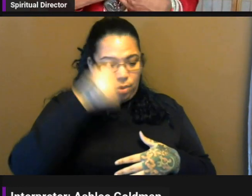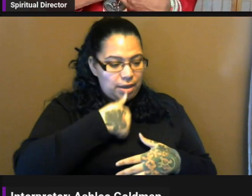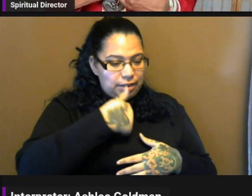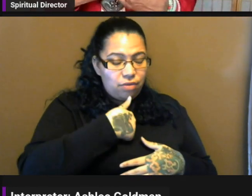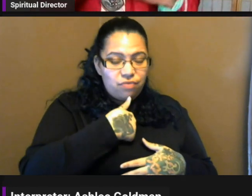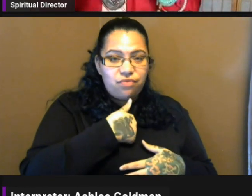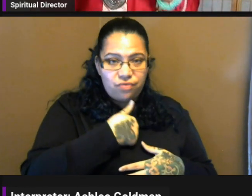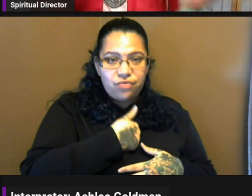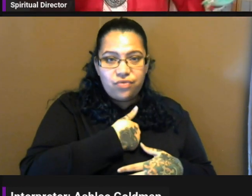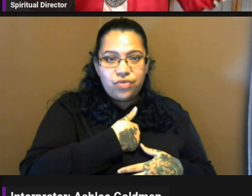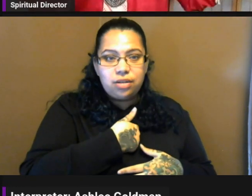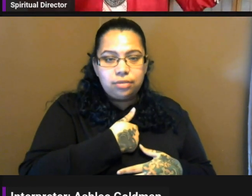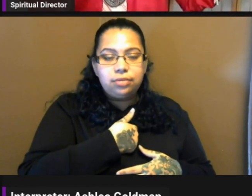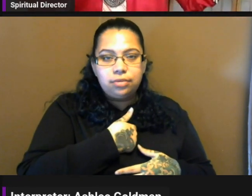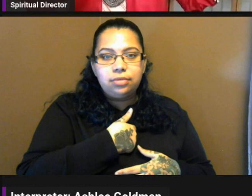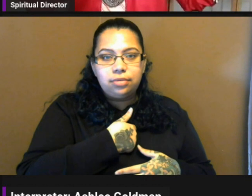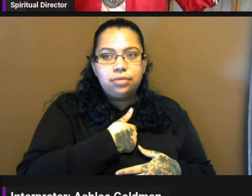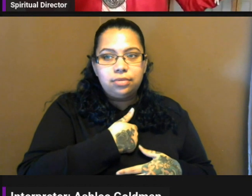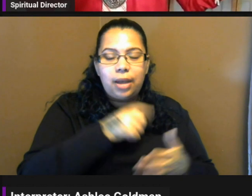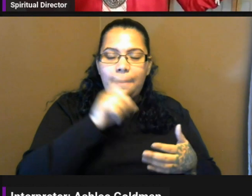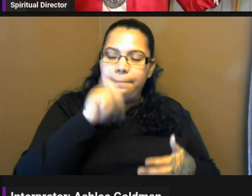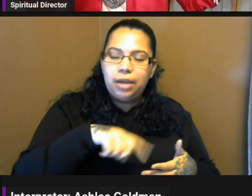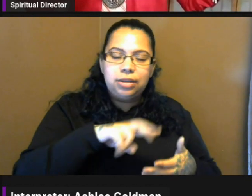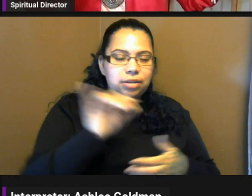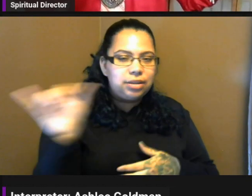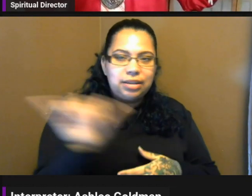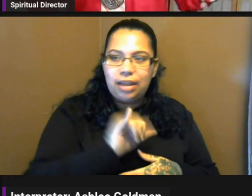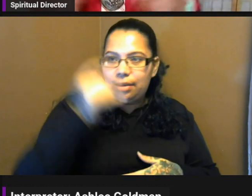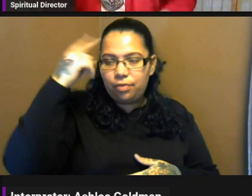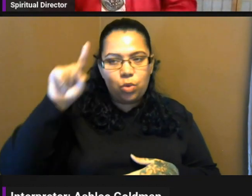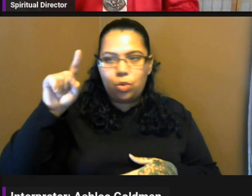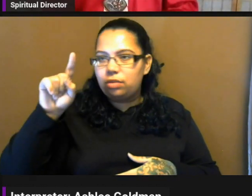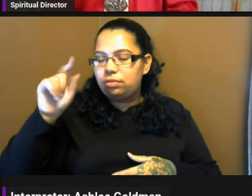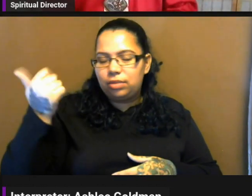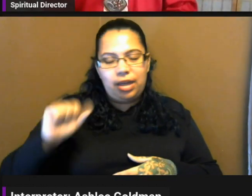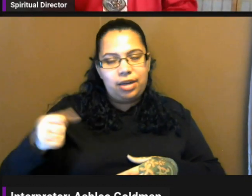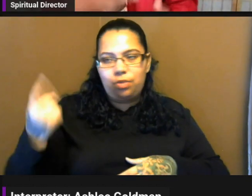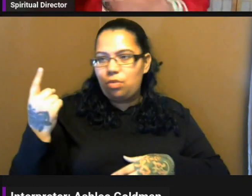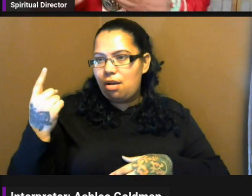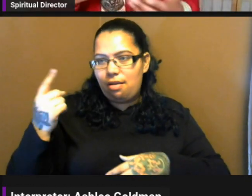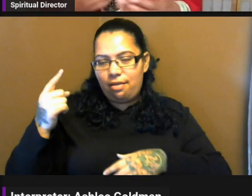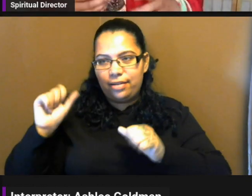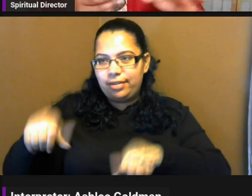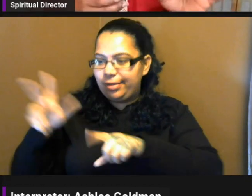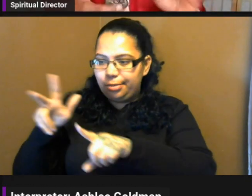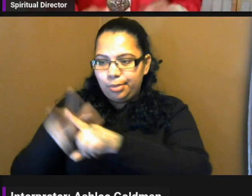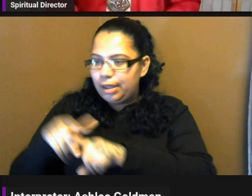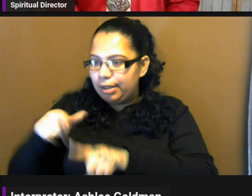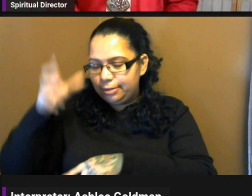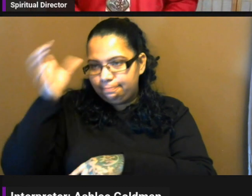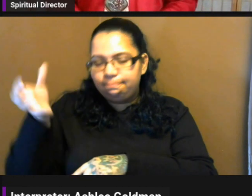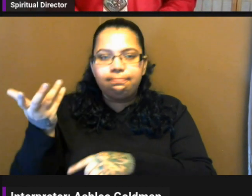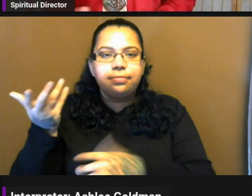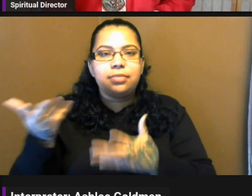myself is of and for whomever these words apply to. Because whatever it is, it may